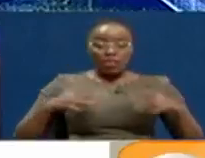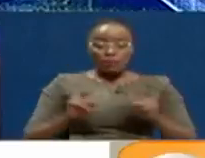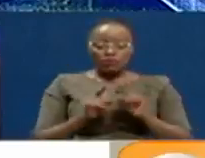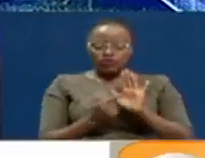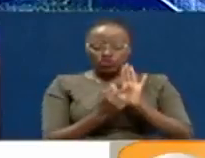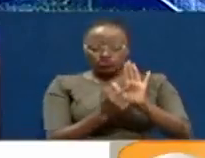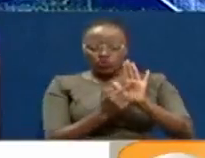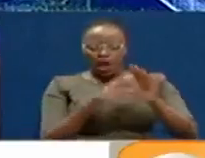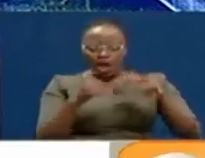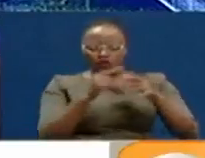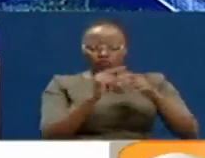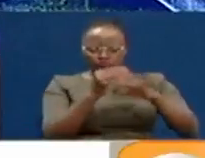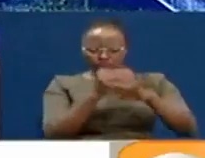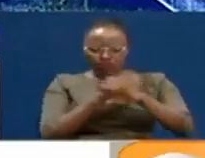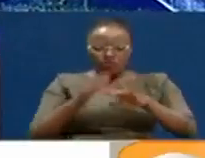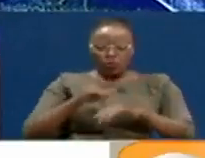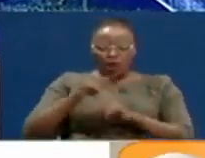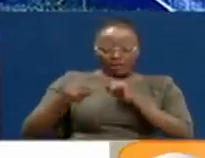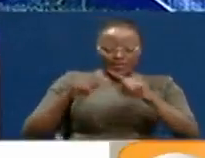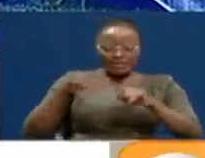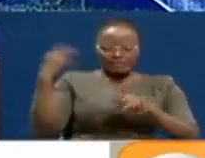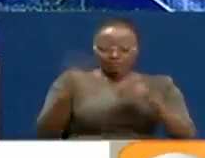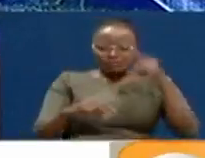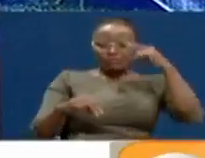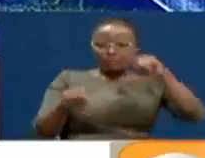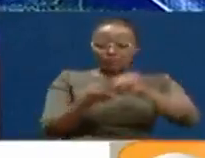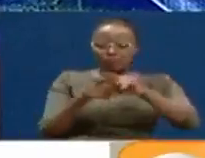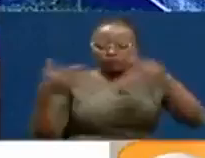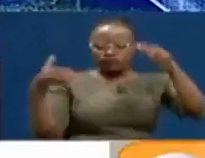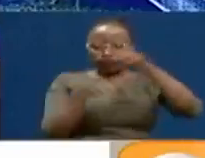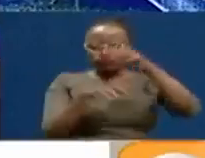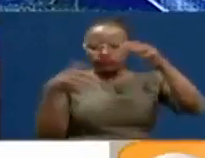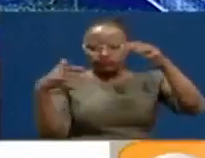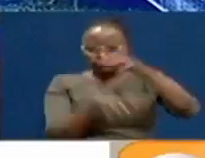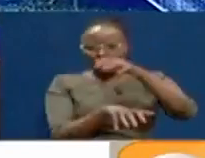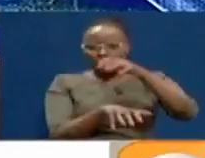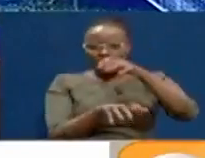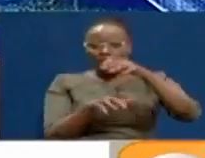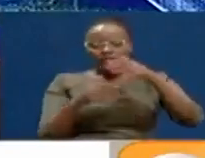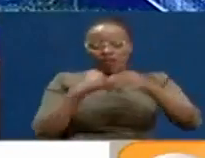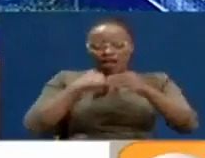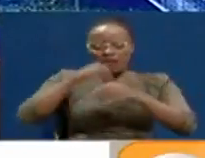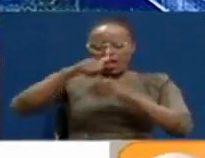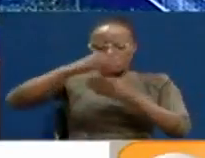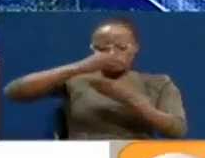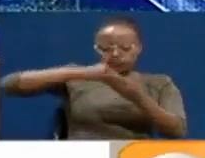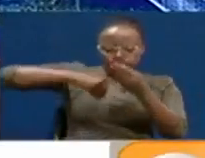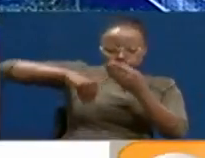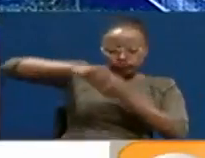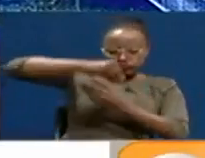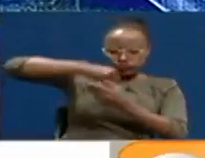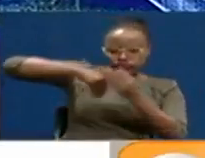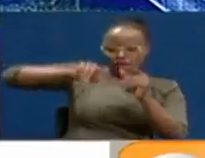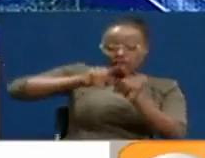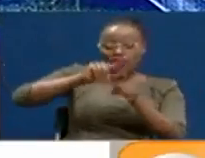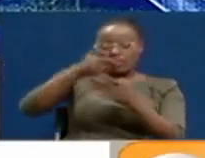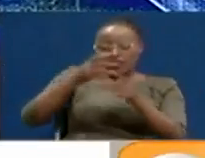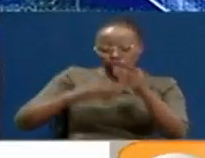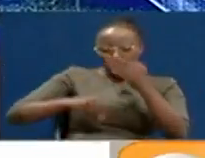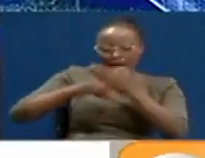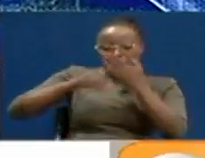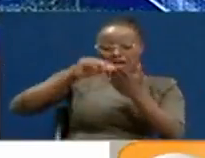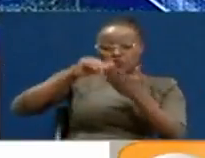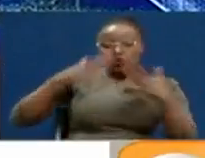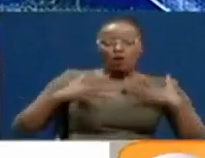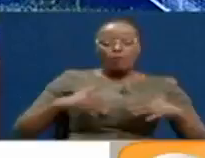exhibit signs of torture before death, stashed in sacks, with others wrapped in clothing. The increasing cases of bodies